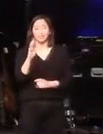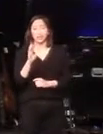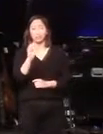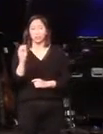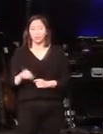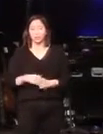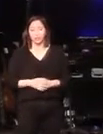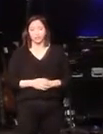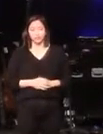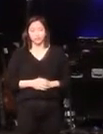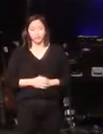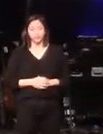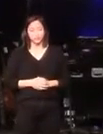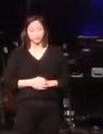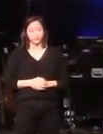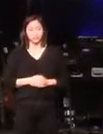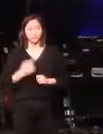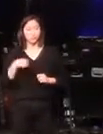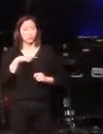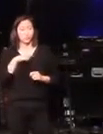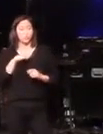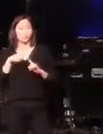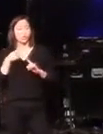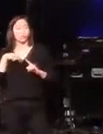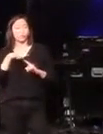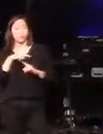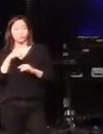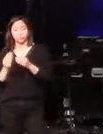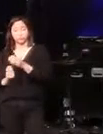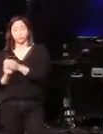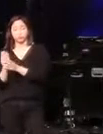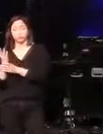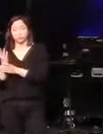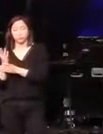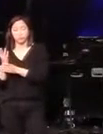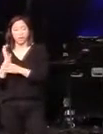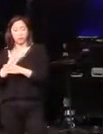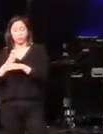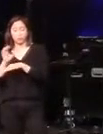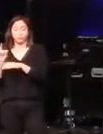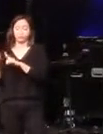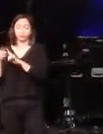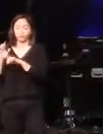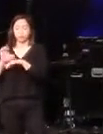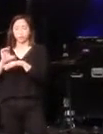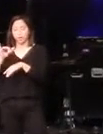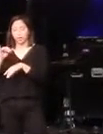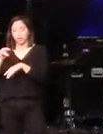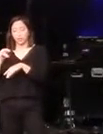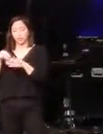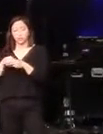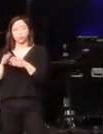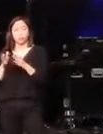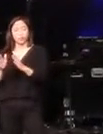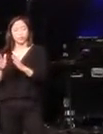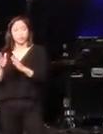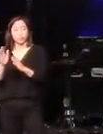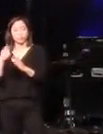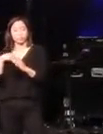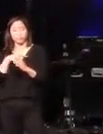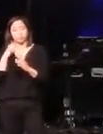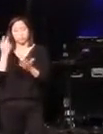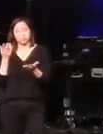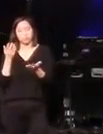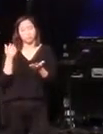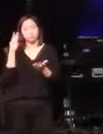our deal that we signed on the bottom line was is that we would pay 10% of all of our offerings back to Stadia for the